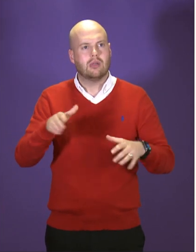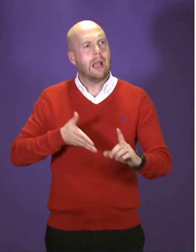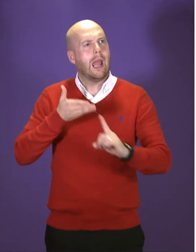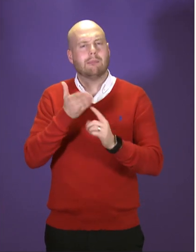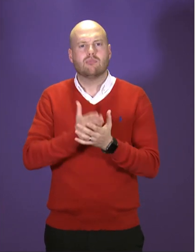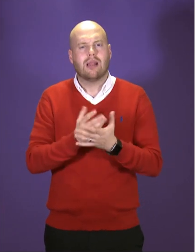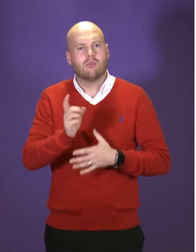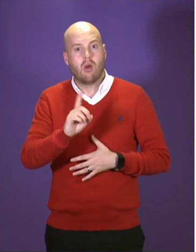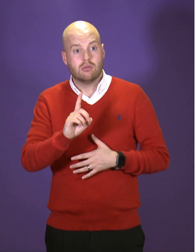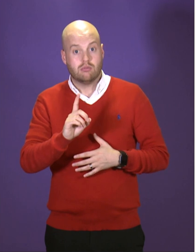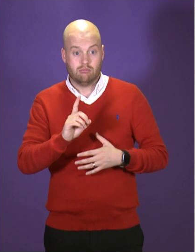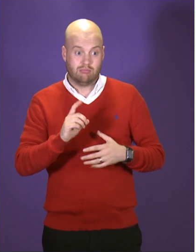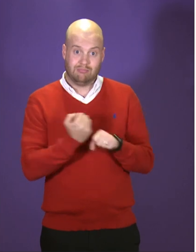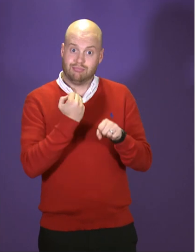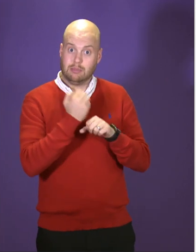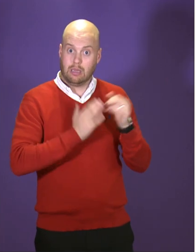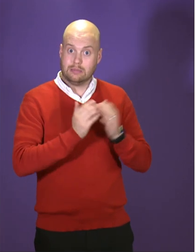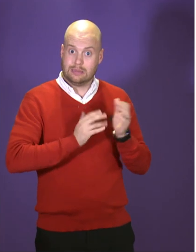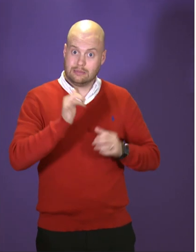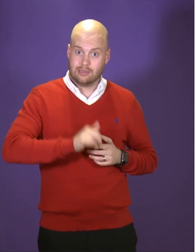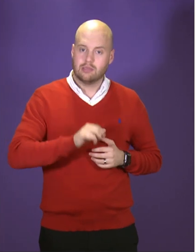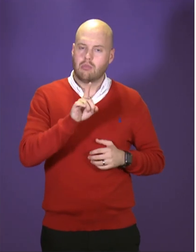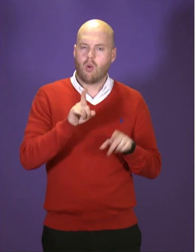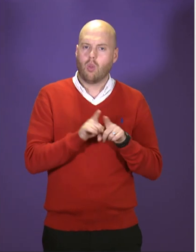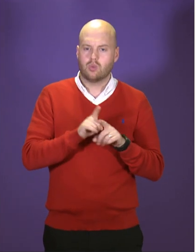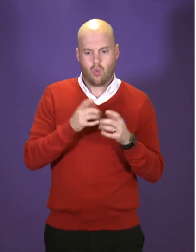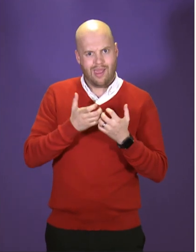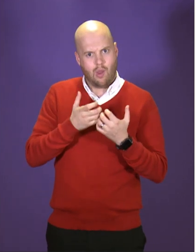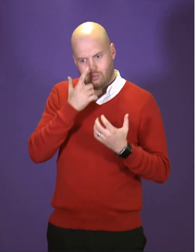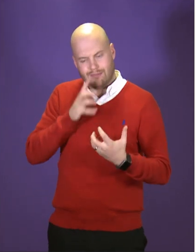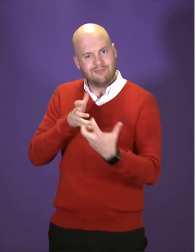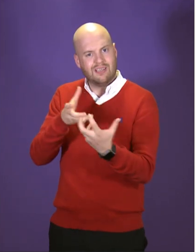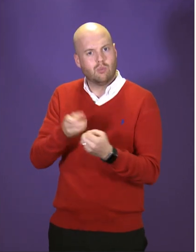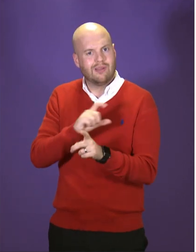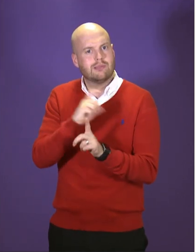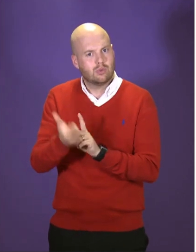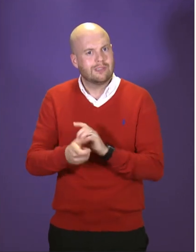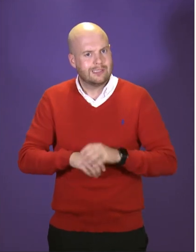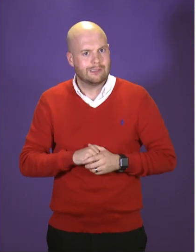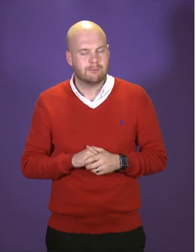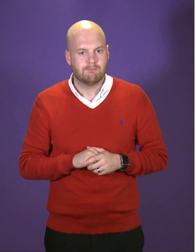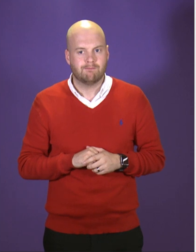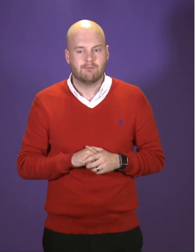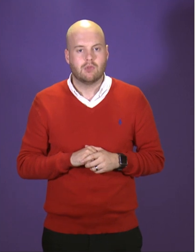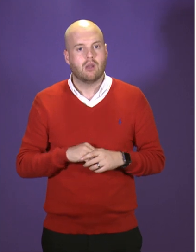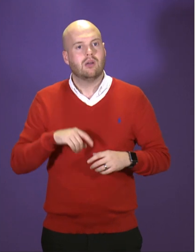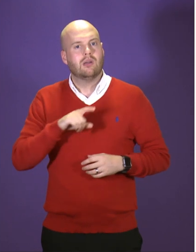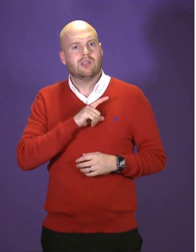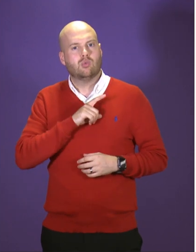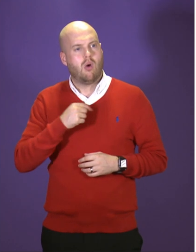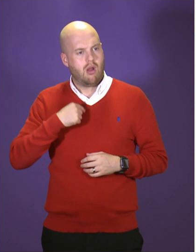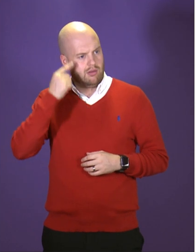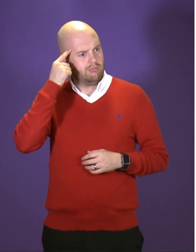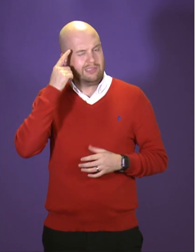as well as creating buildings. And in this lies the reason, in my view, why cities can't afford not to invest